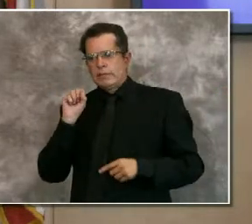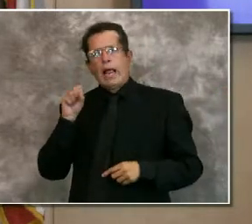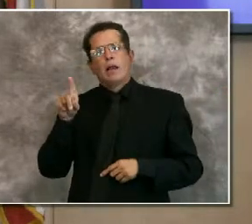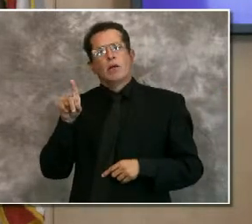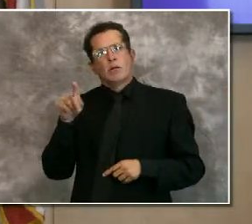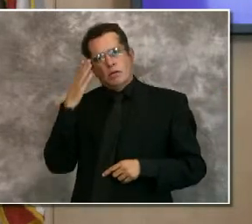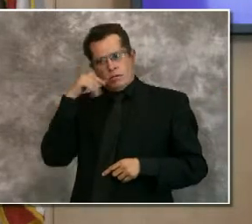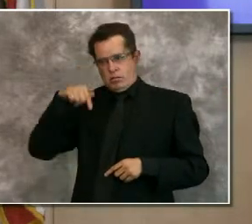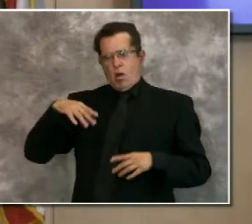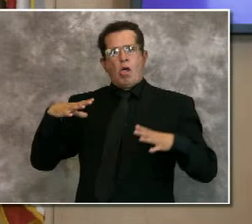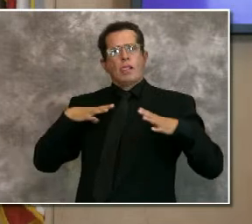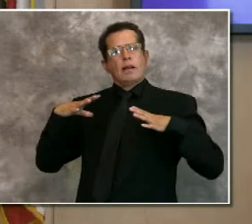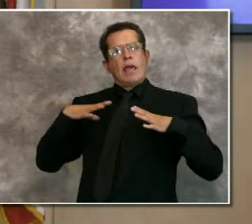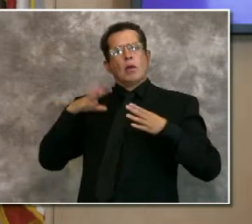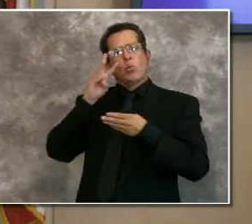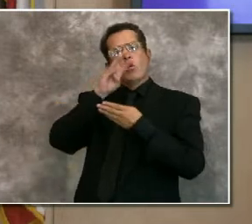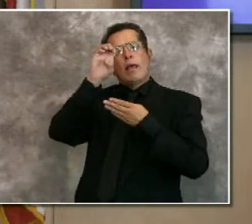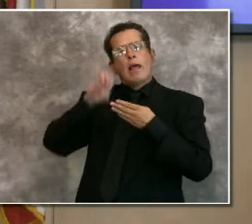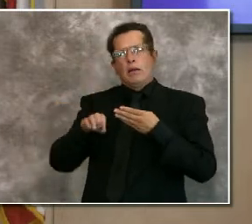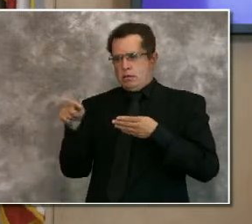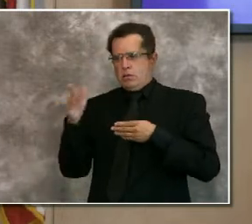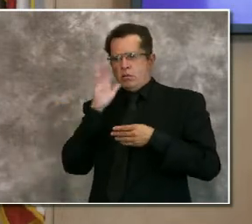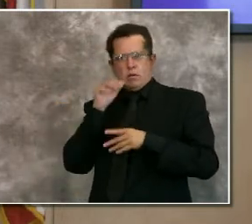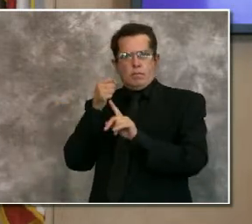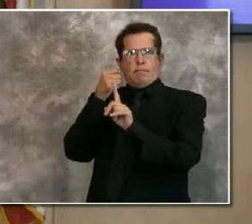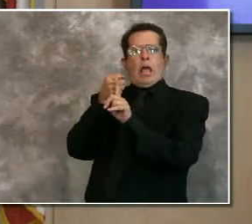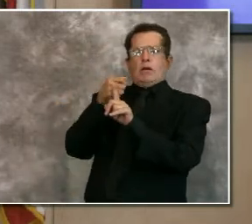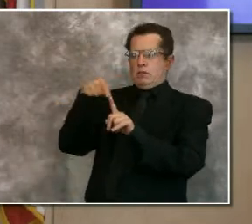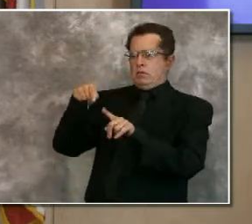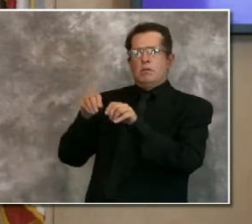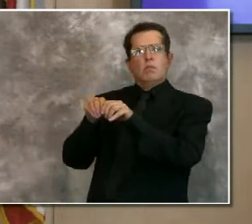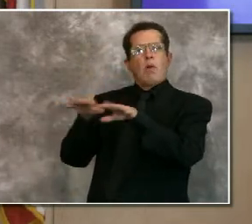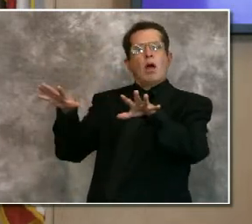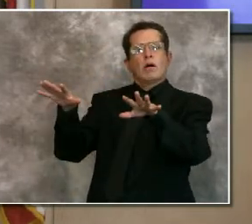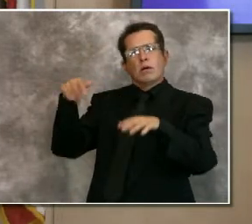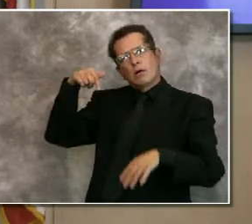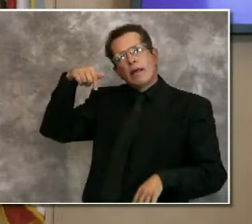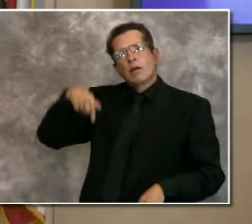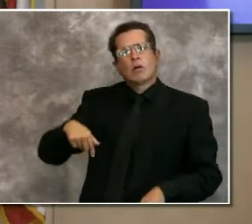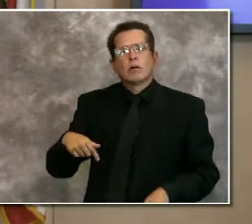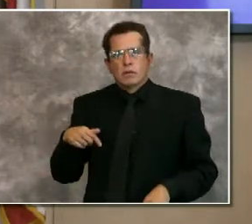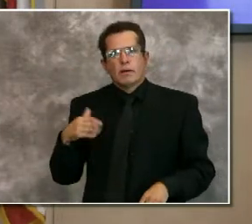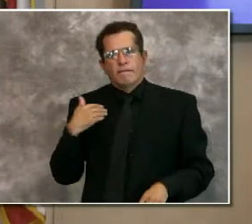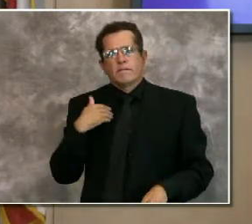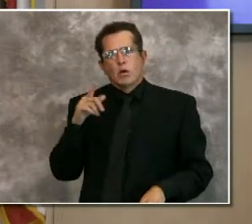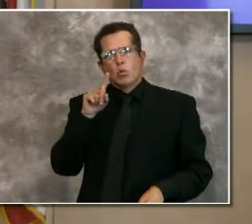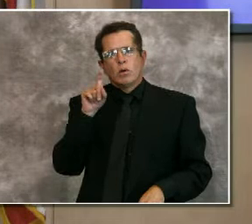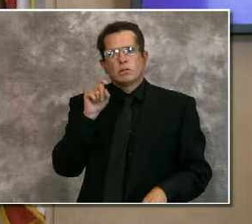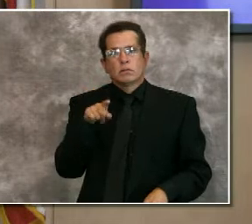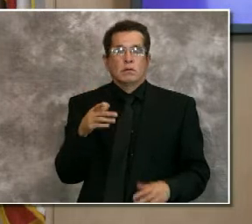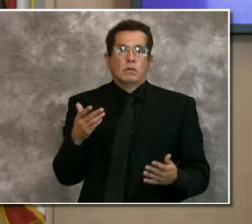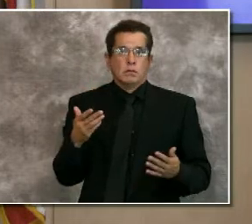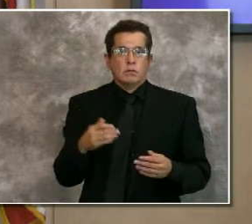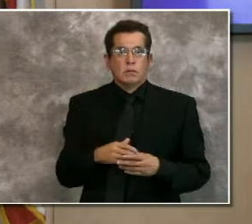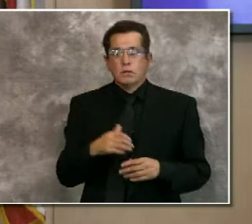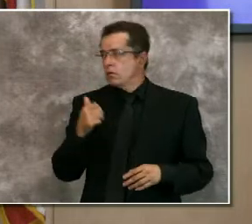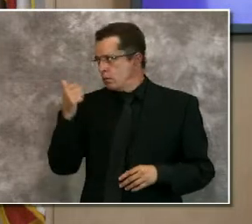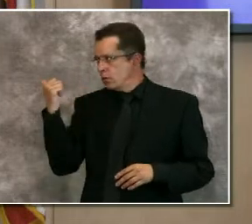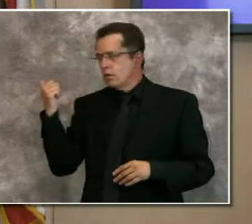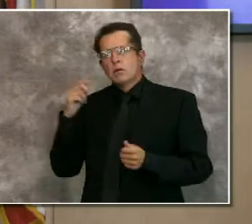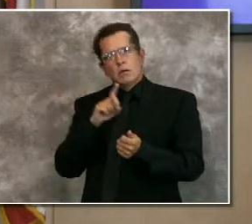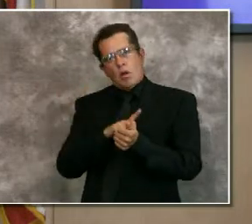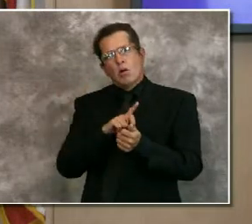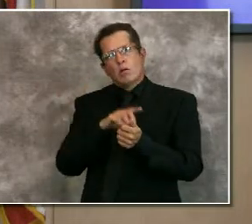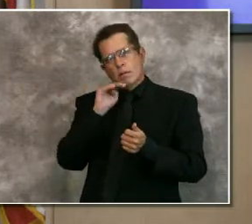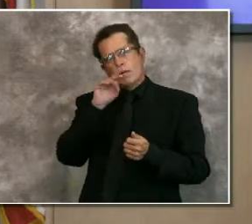upcoming holiday weekend and how that could impact our local cases? And that question is from Leah with Channel 10. I think